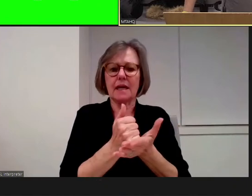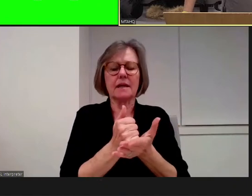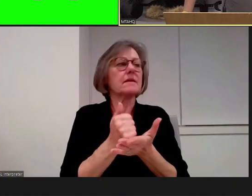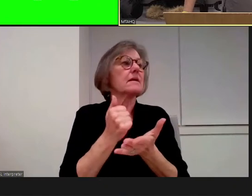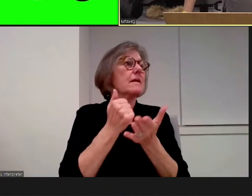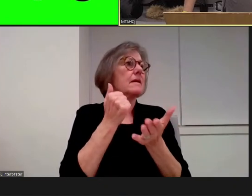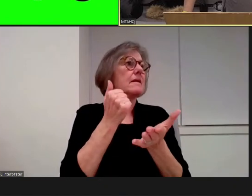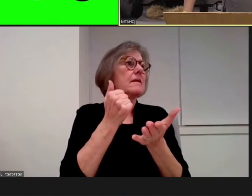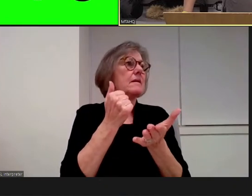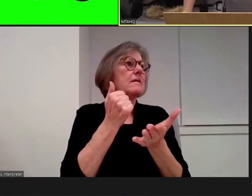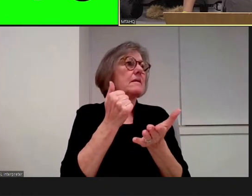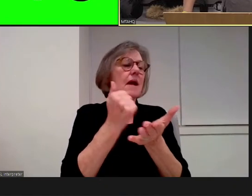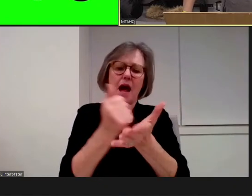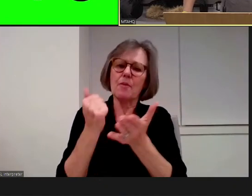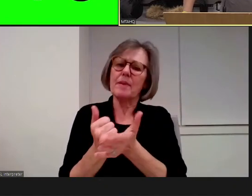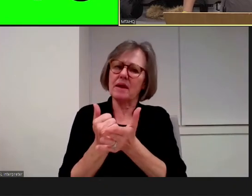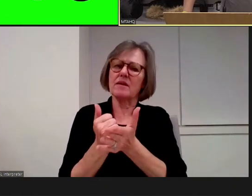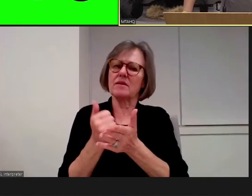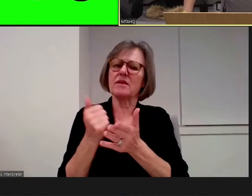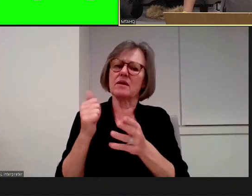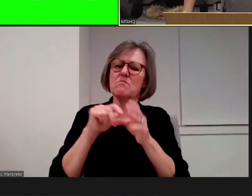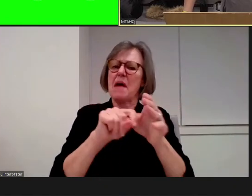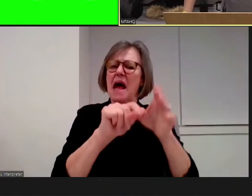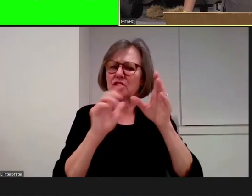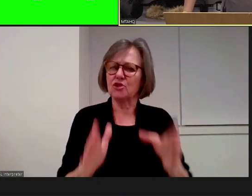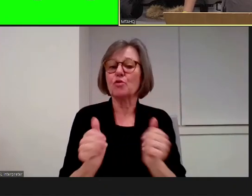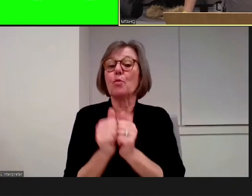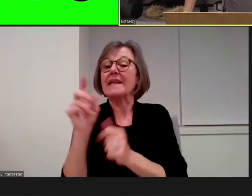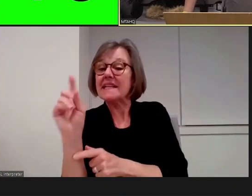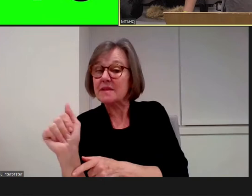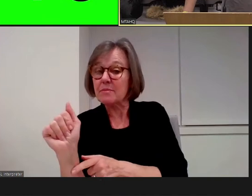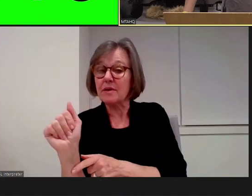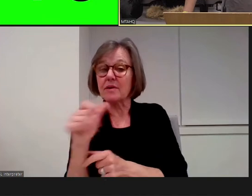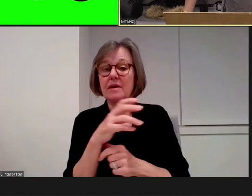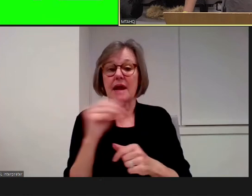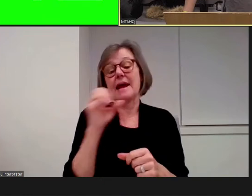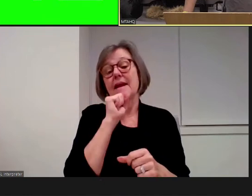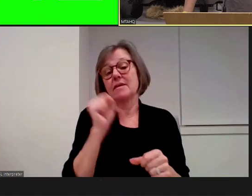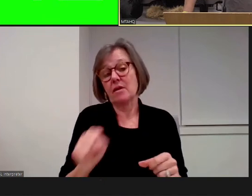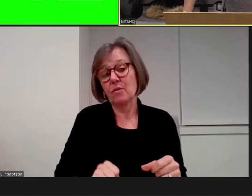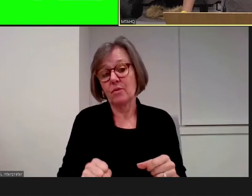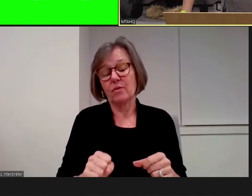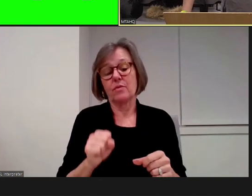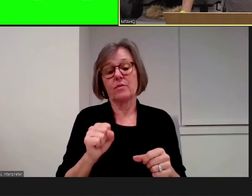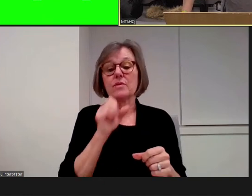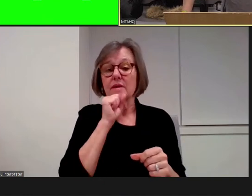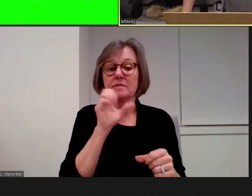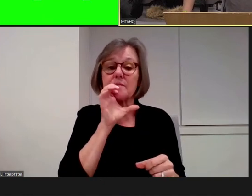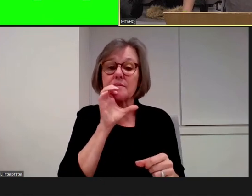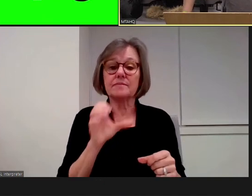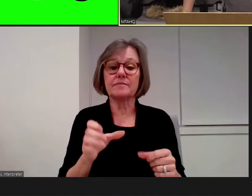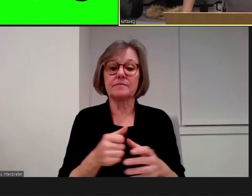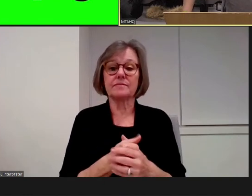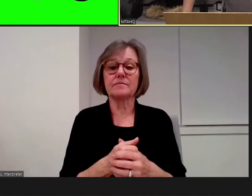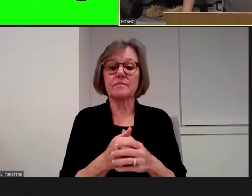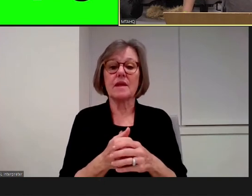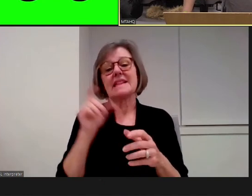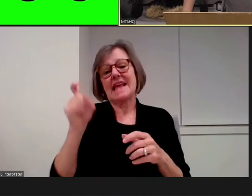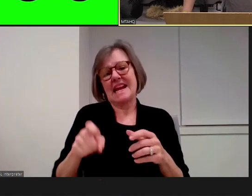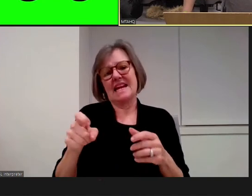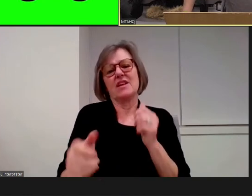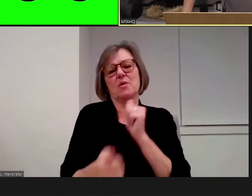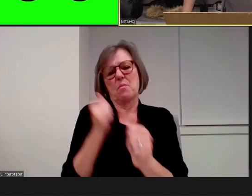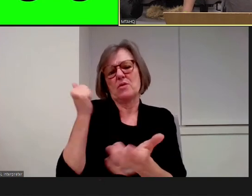our passengers with disabilities and elders that are most that need